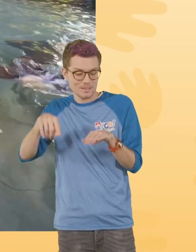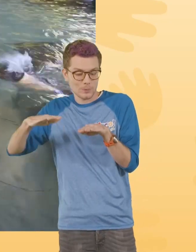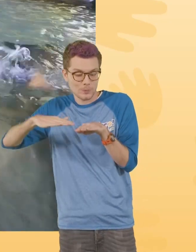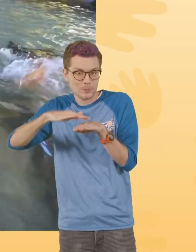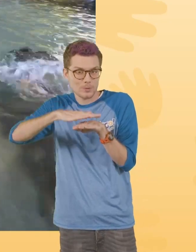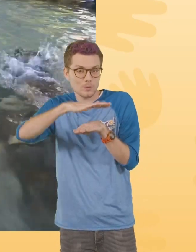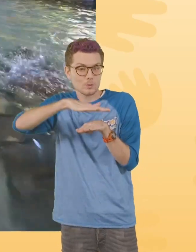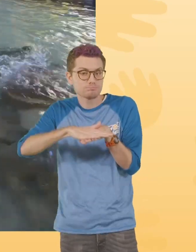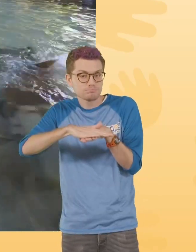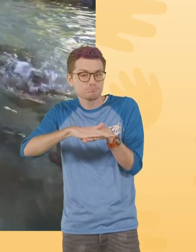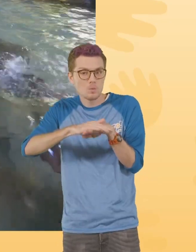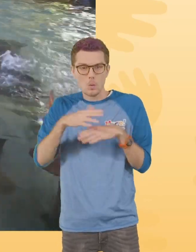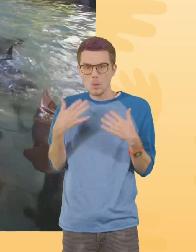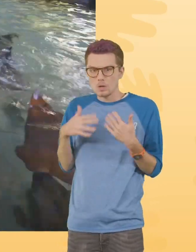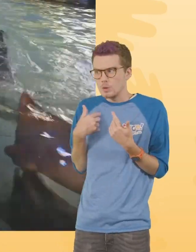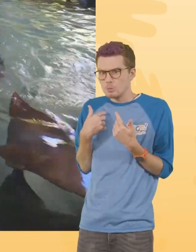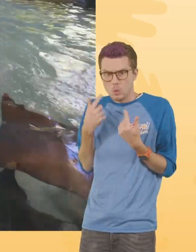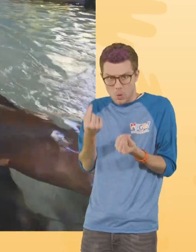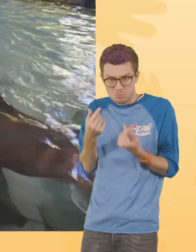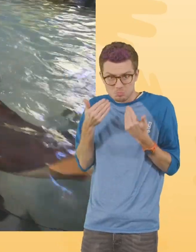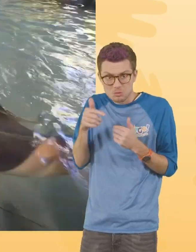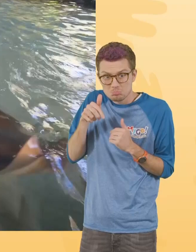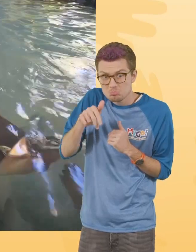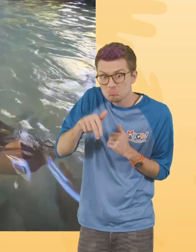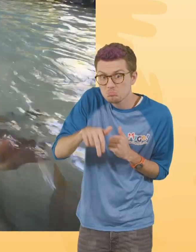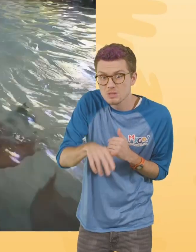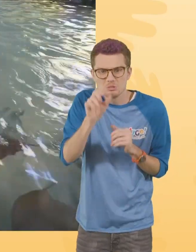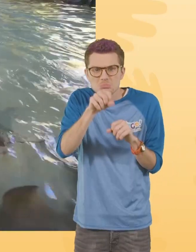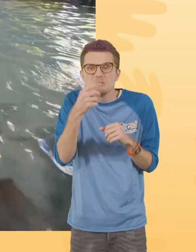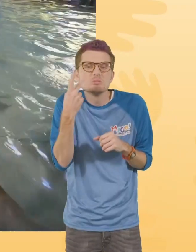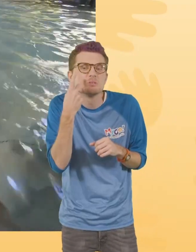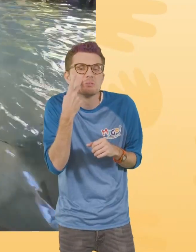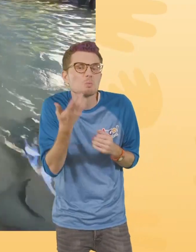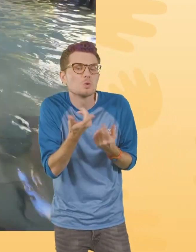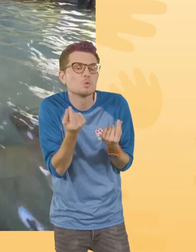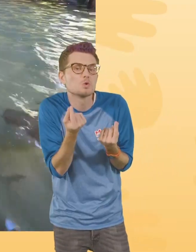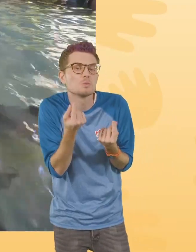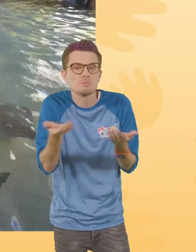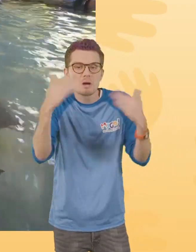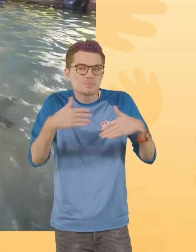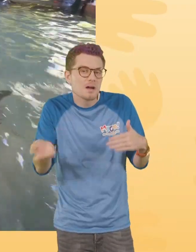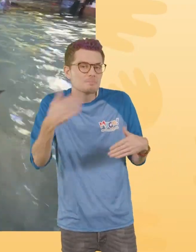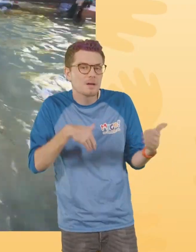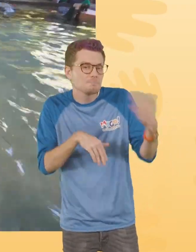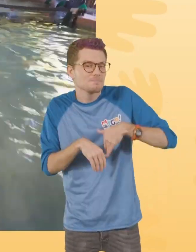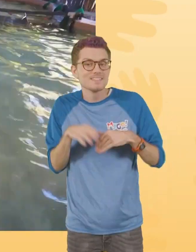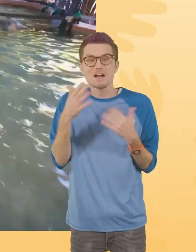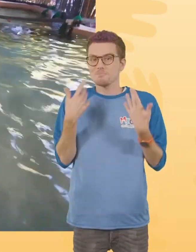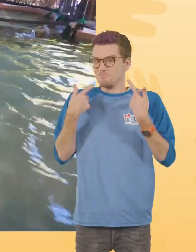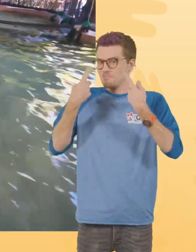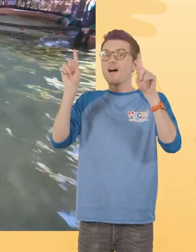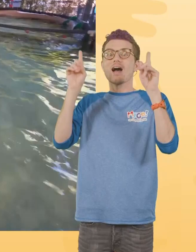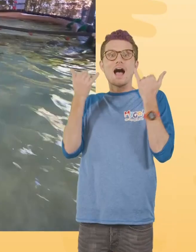Okay. Do I go deeper in the water? Let's see what we can do. Oh, there Come you on, go. Guys. Oh, I did it.